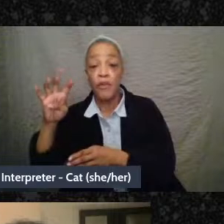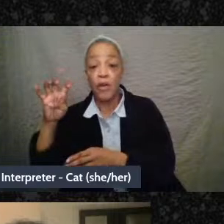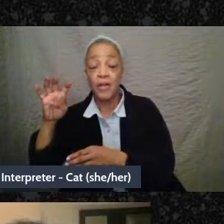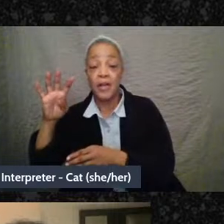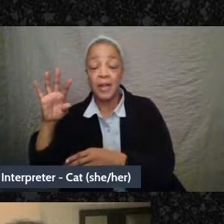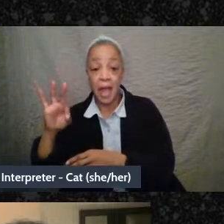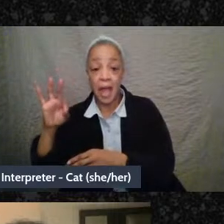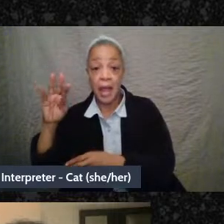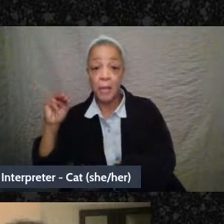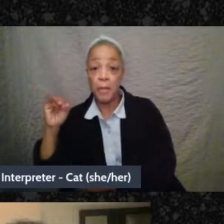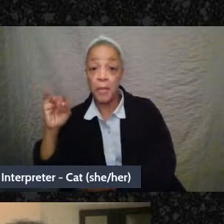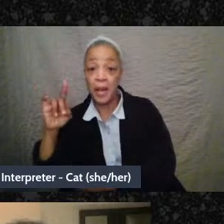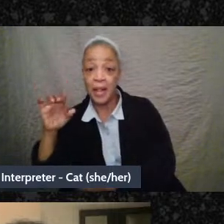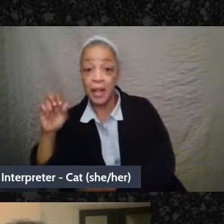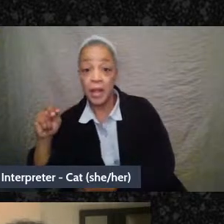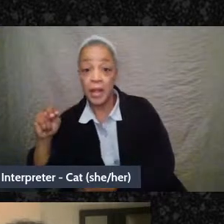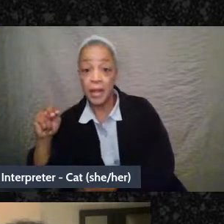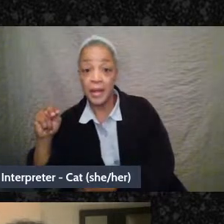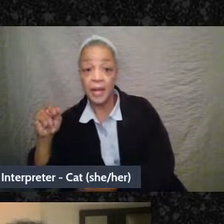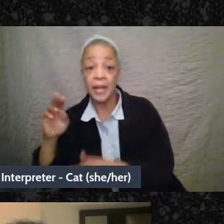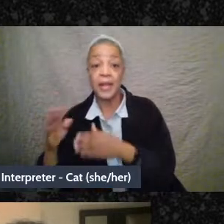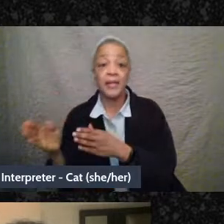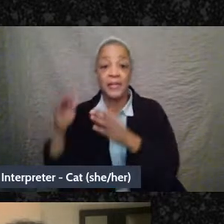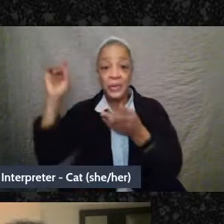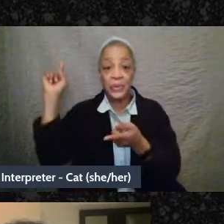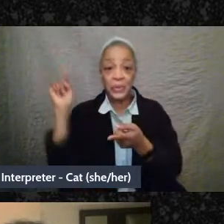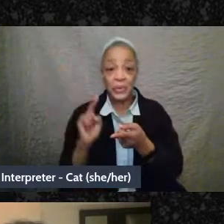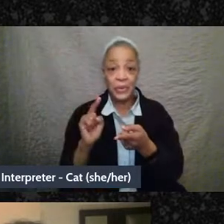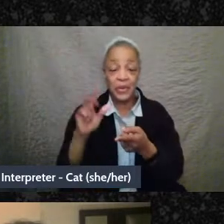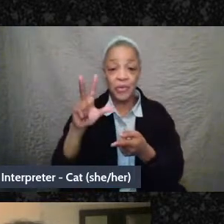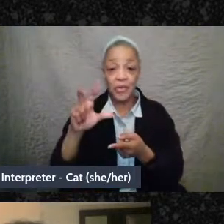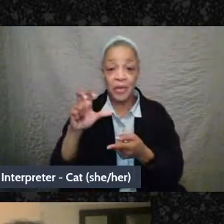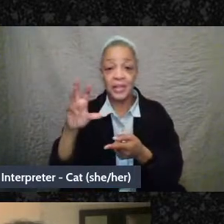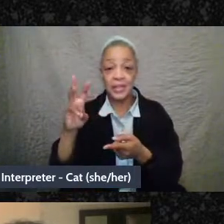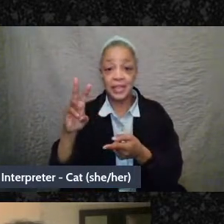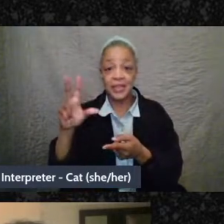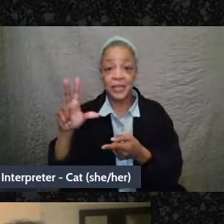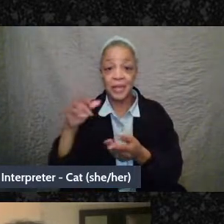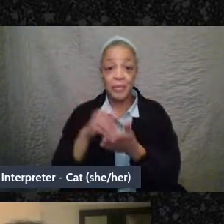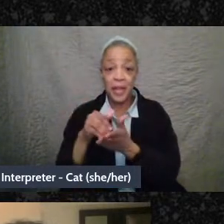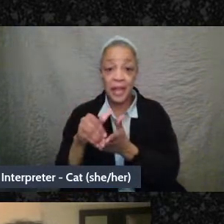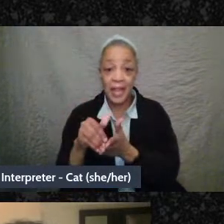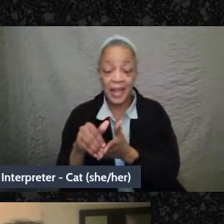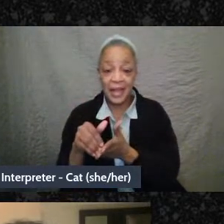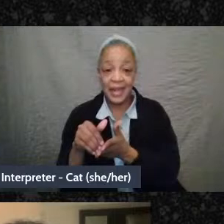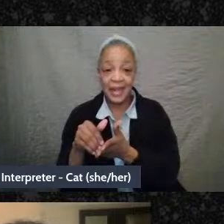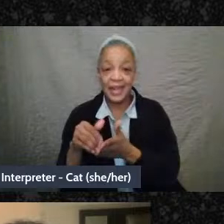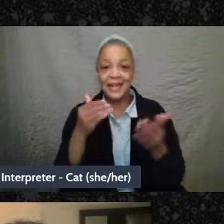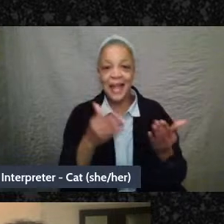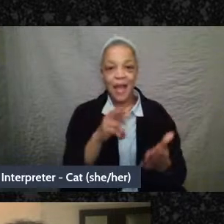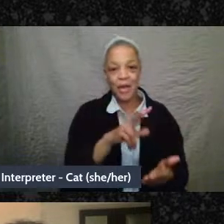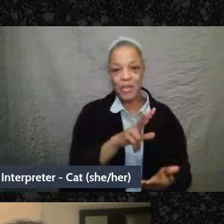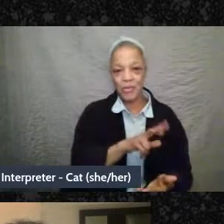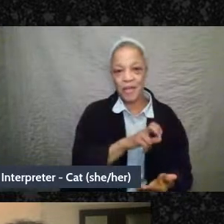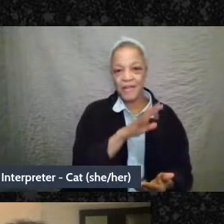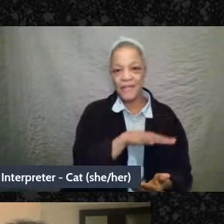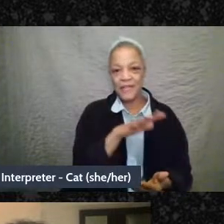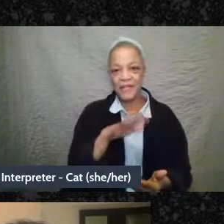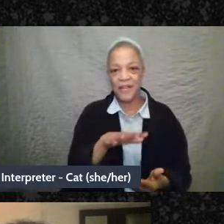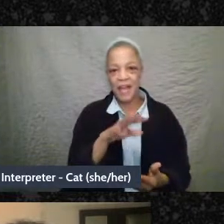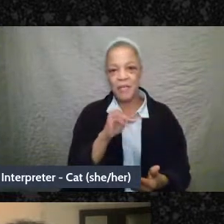the uprising in 2020 to $363 million in 2021, and then now $355 million